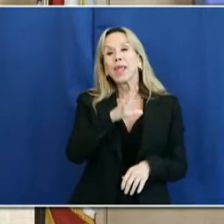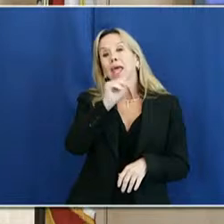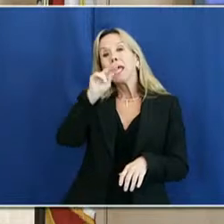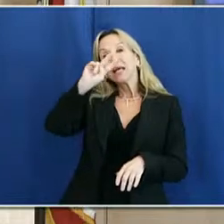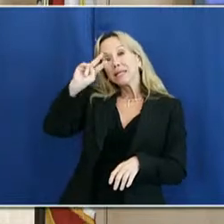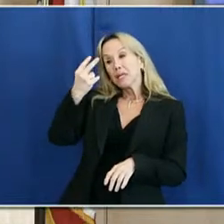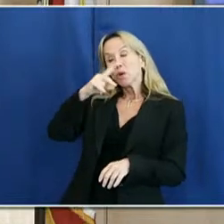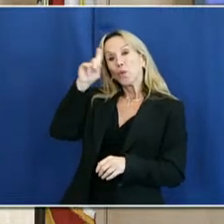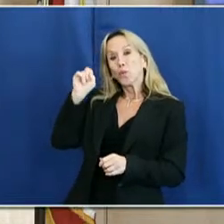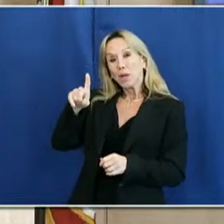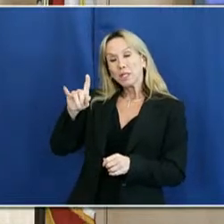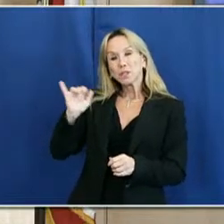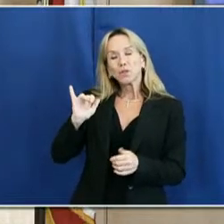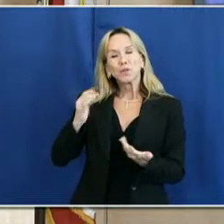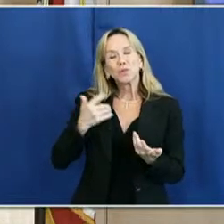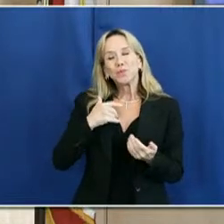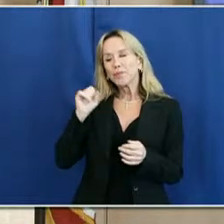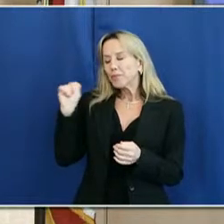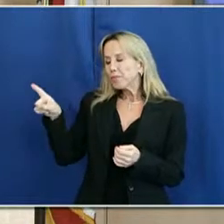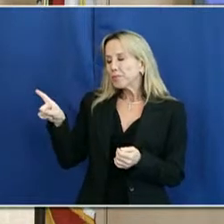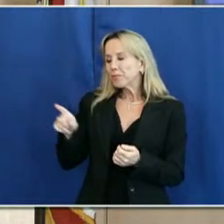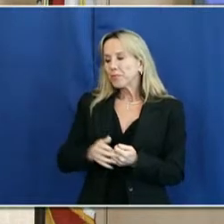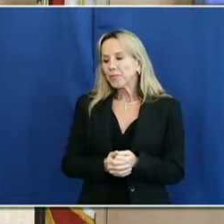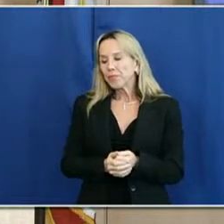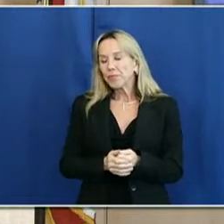is in what way does the